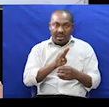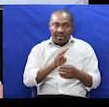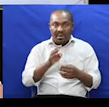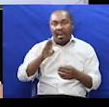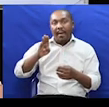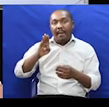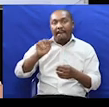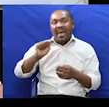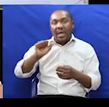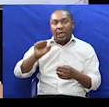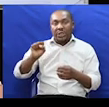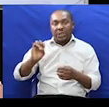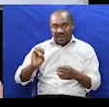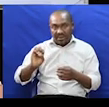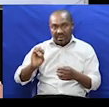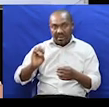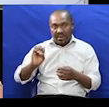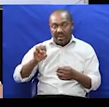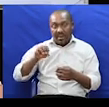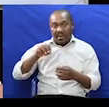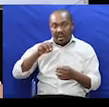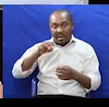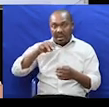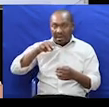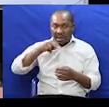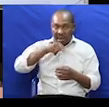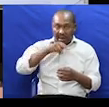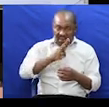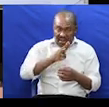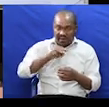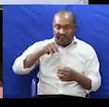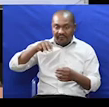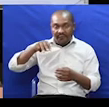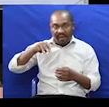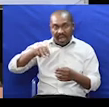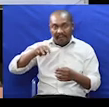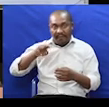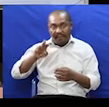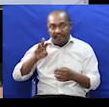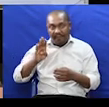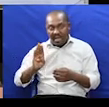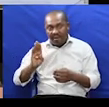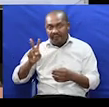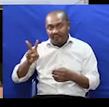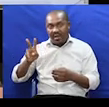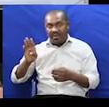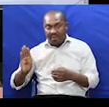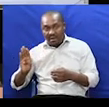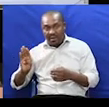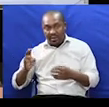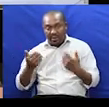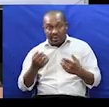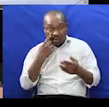acid. Molarity of base, volume of base, number of moles of base. Therefore, Na will be the coefficient